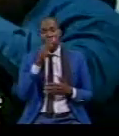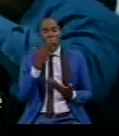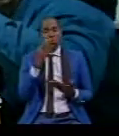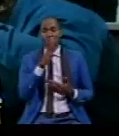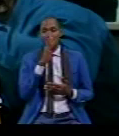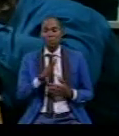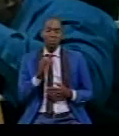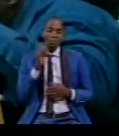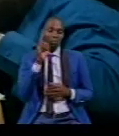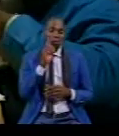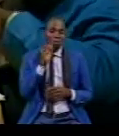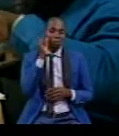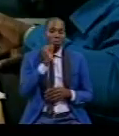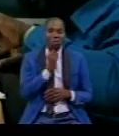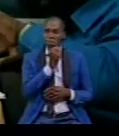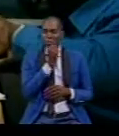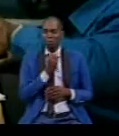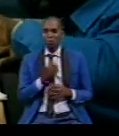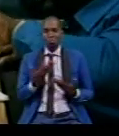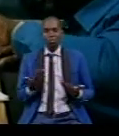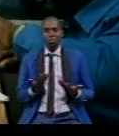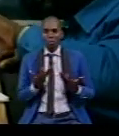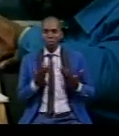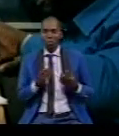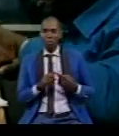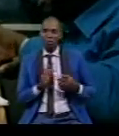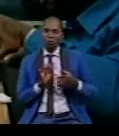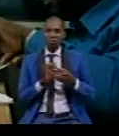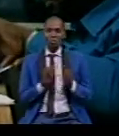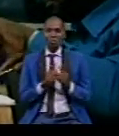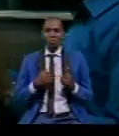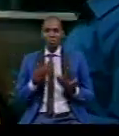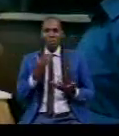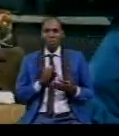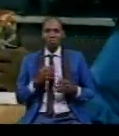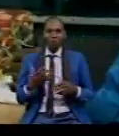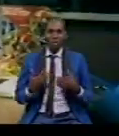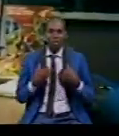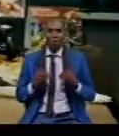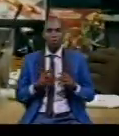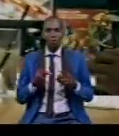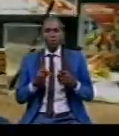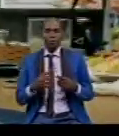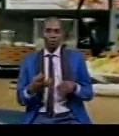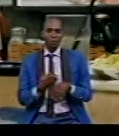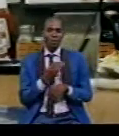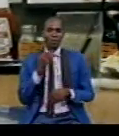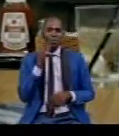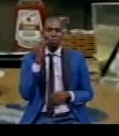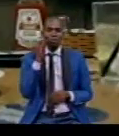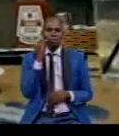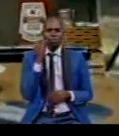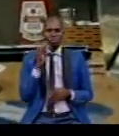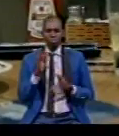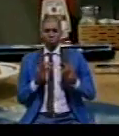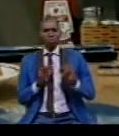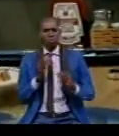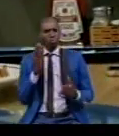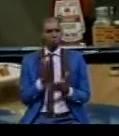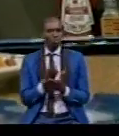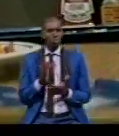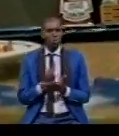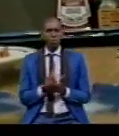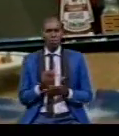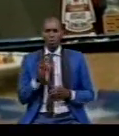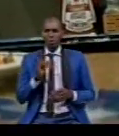In verse 26, verse 26, unto you first, God, having raised up